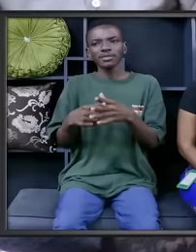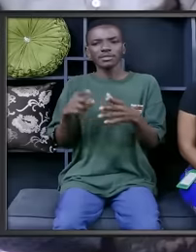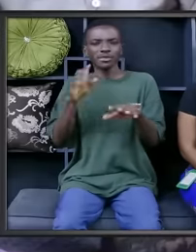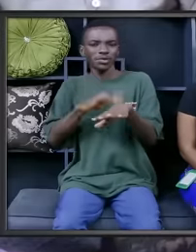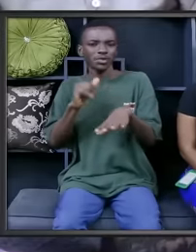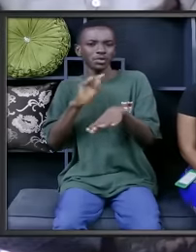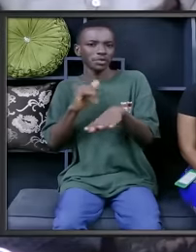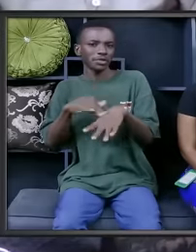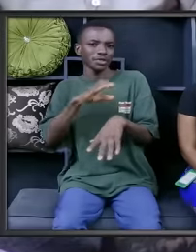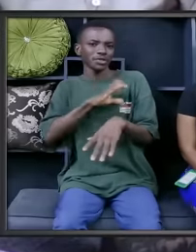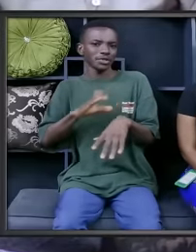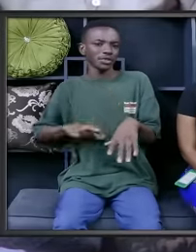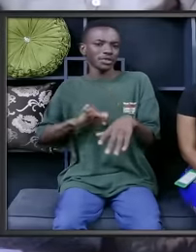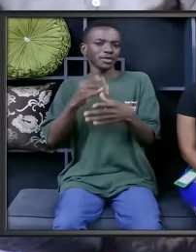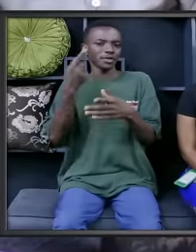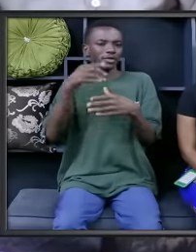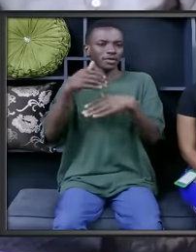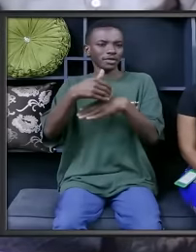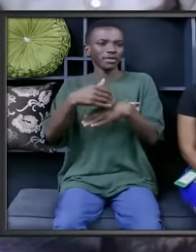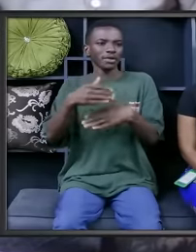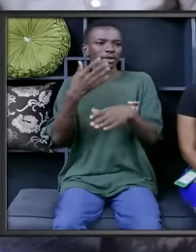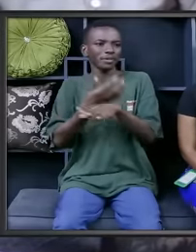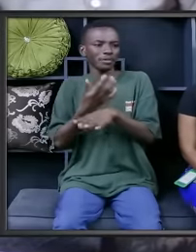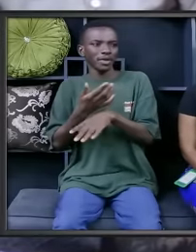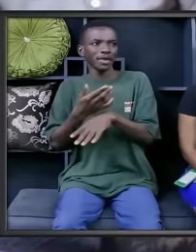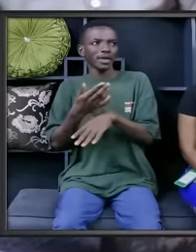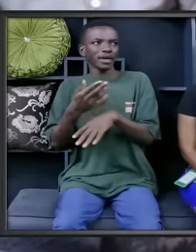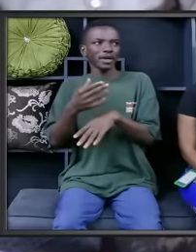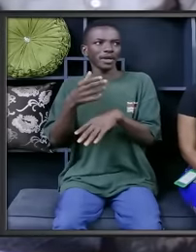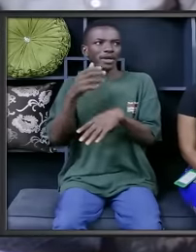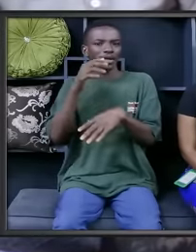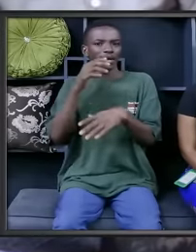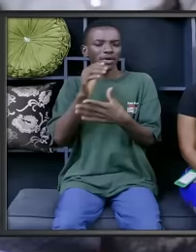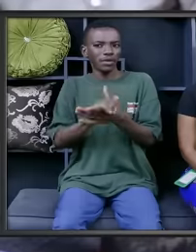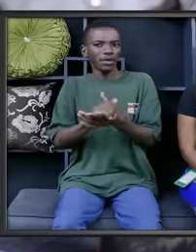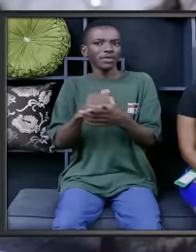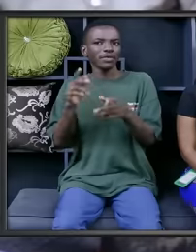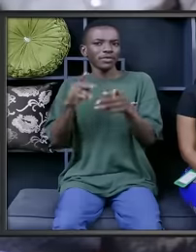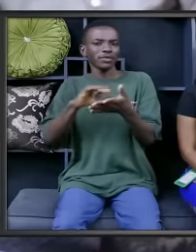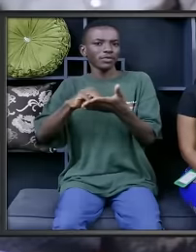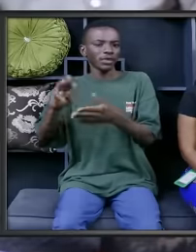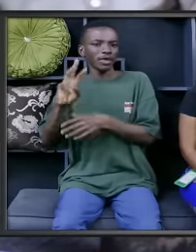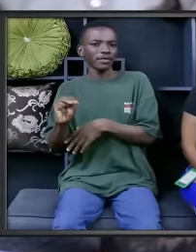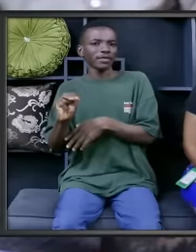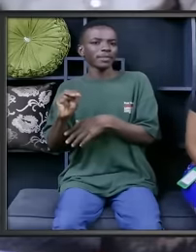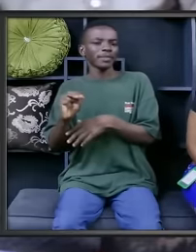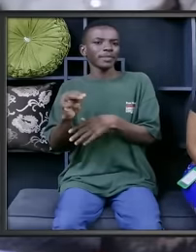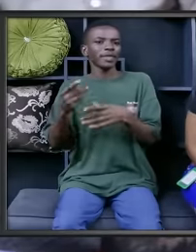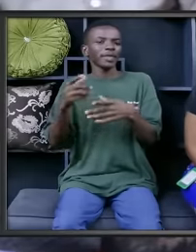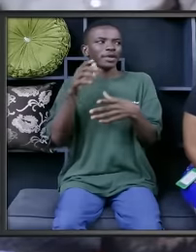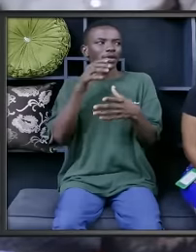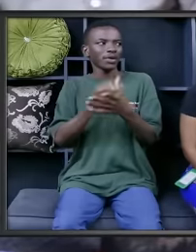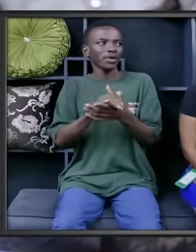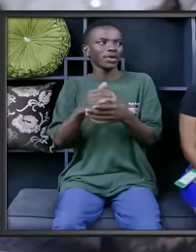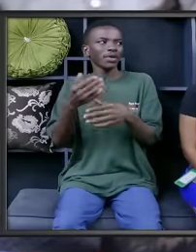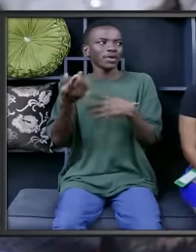they call chief for phone. Say chief I beg my wife people may them forgive me. Make my wife come back. My wife